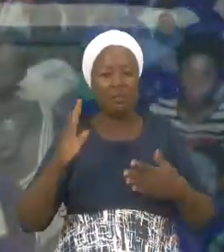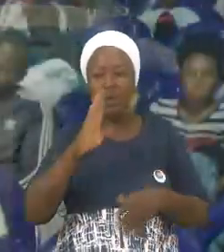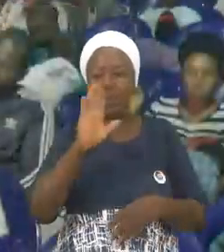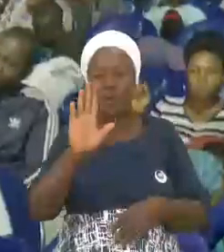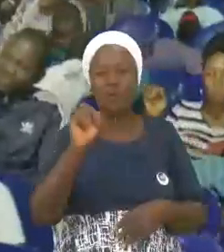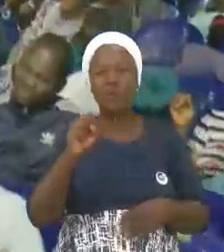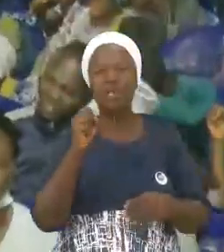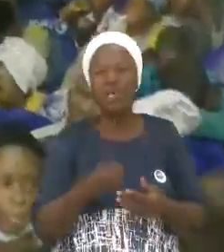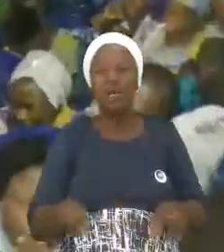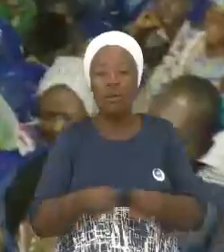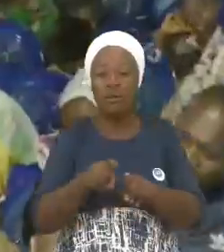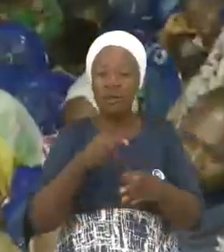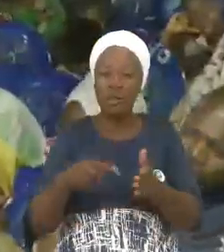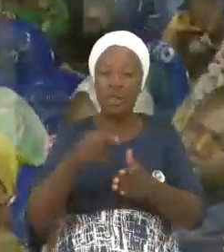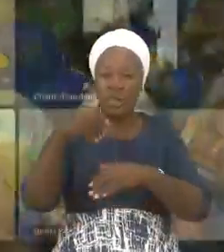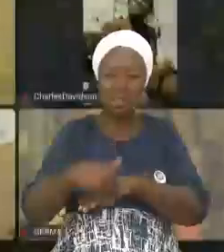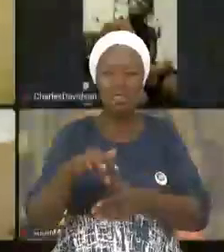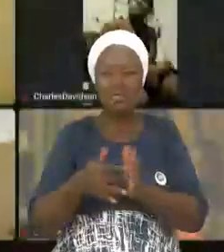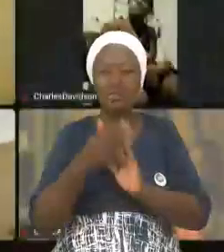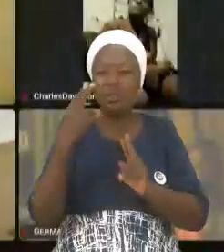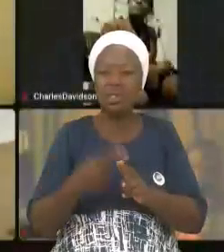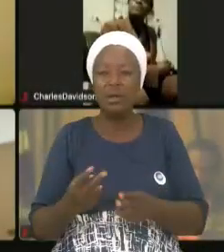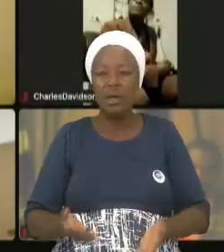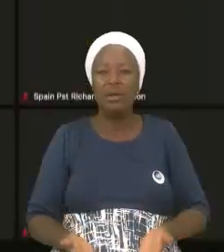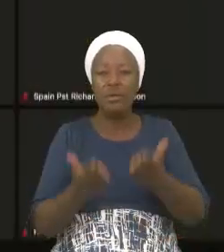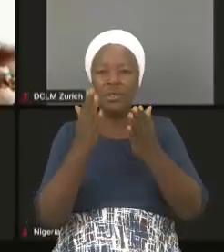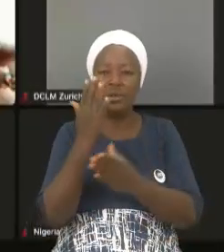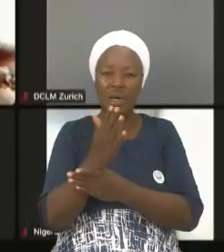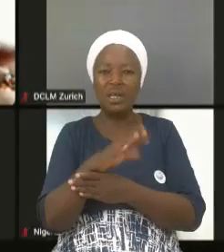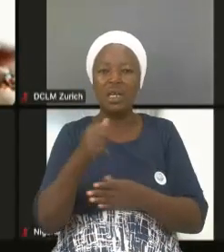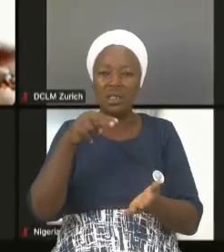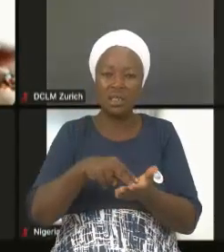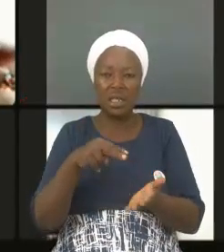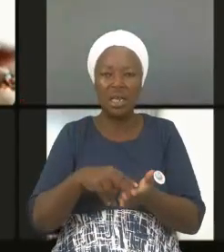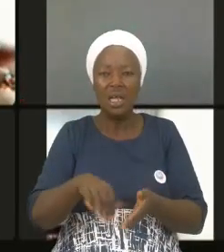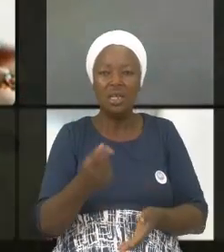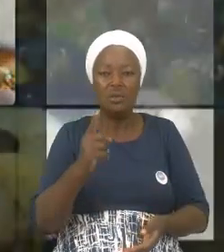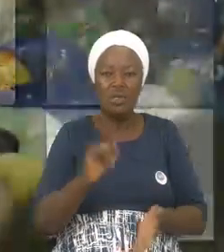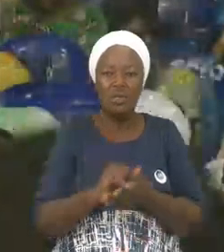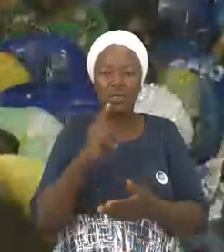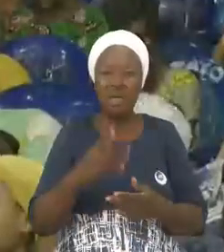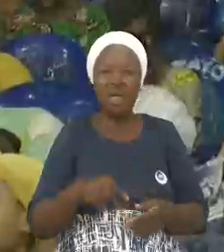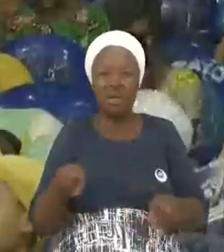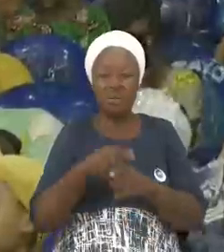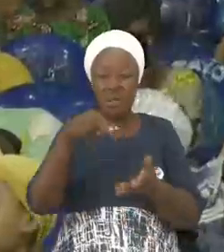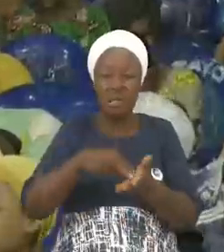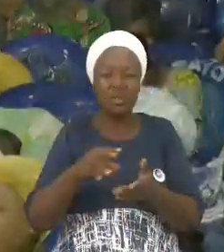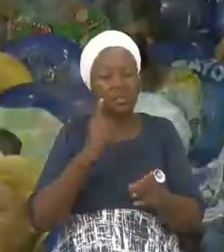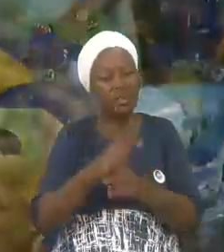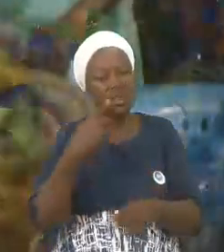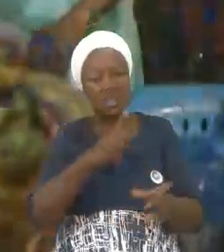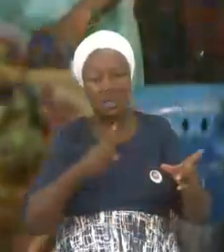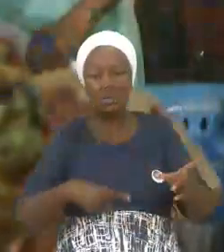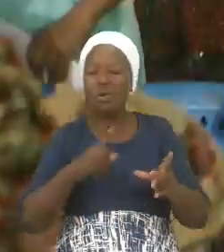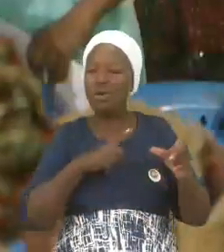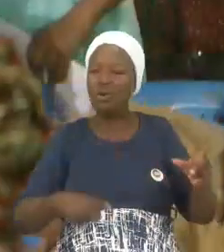even tonight. Raise up your hand and stand up wherever you are. As you're standing up, tell the Lord, Lord, I come out